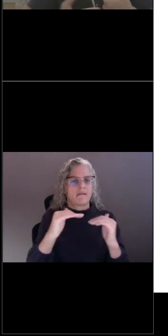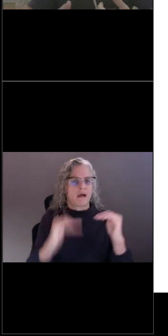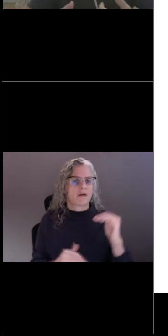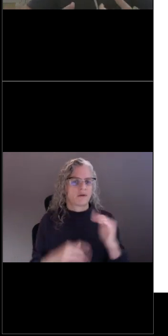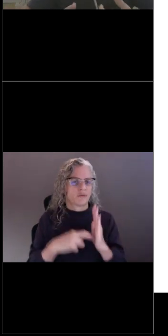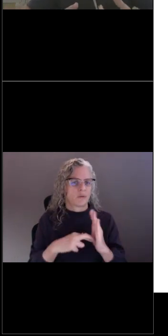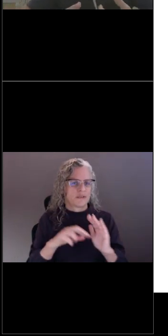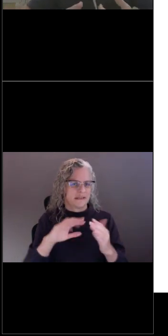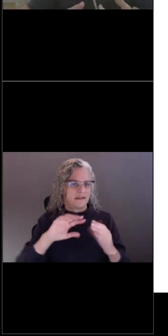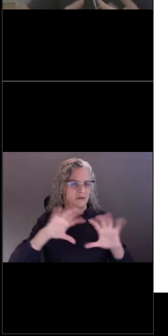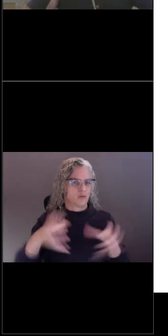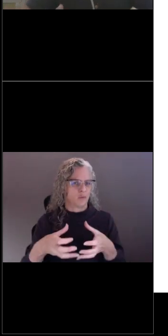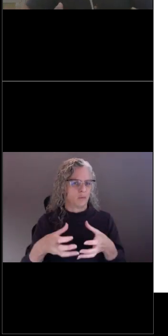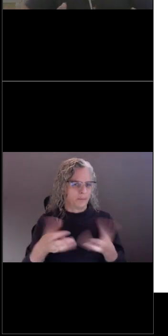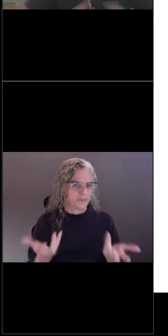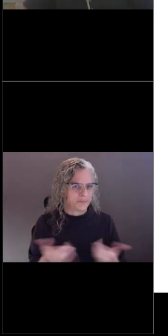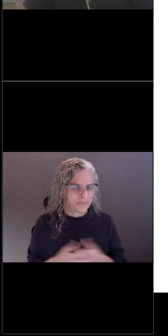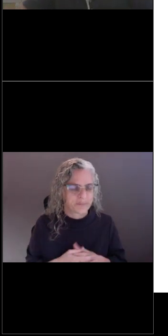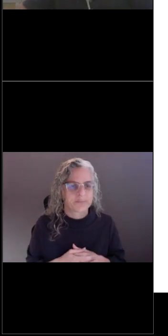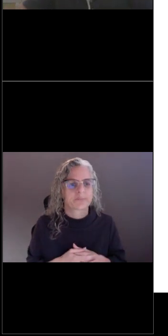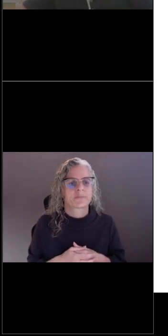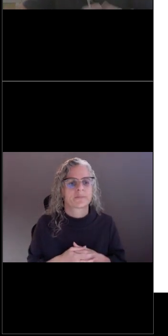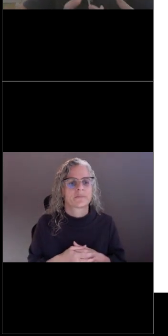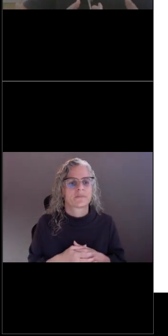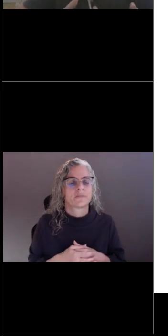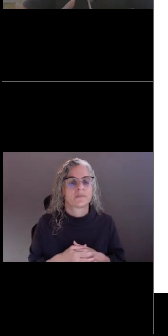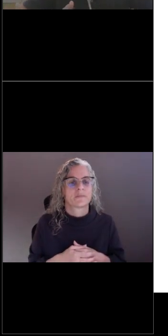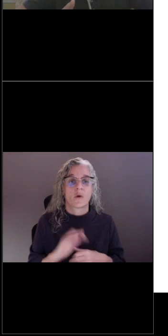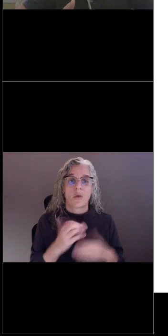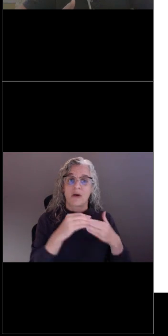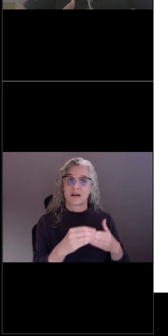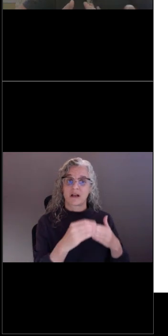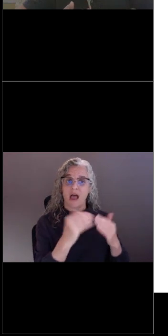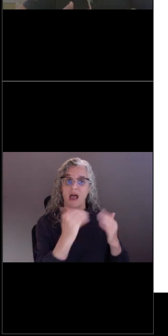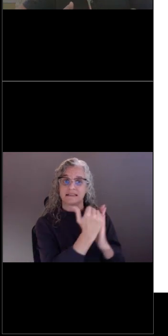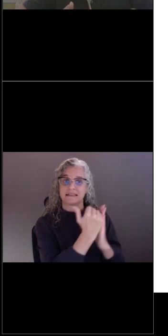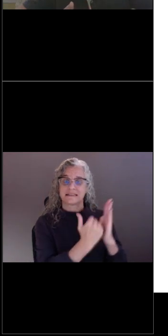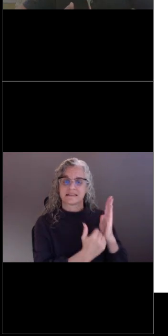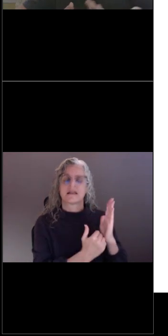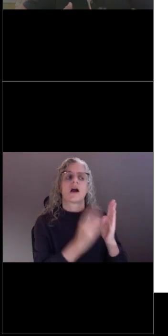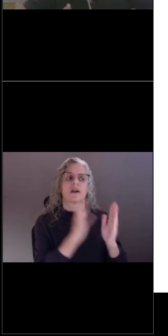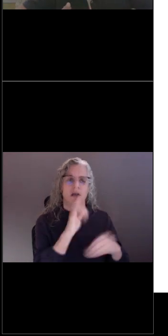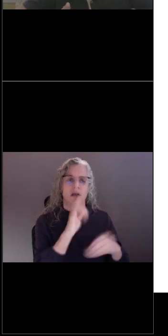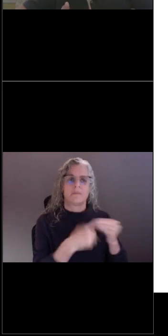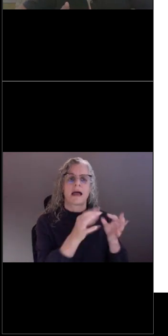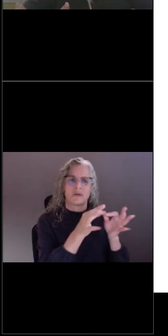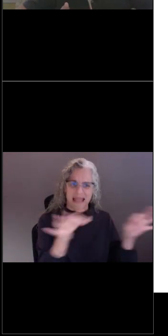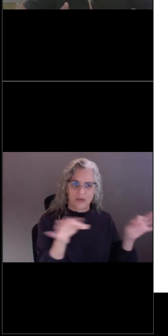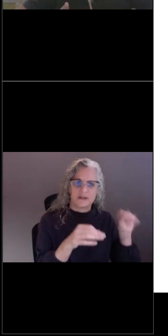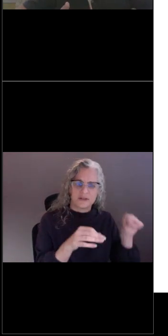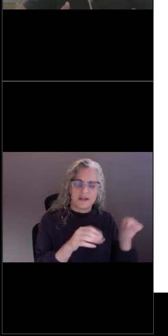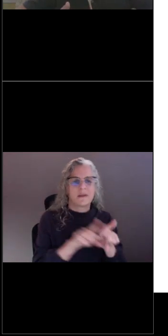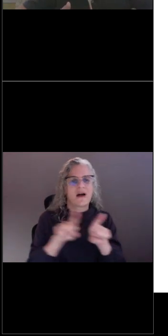So these guidelines are really not just about language, but they're an opportunity for us to think